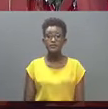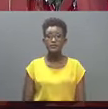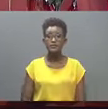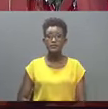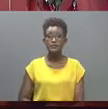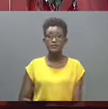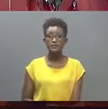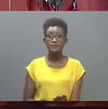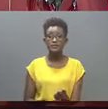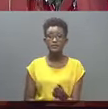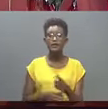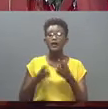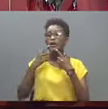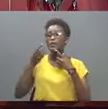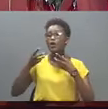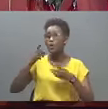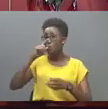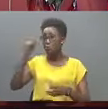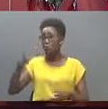the abundant life.